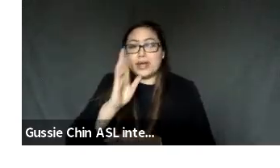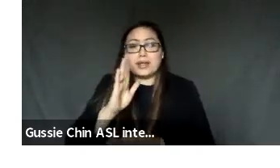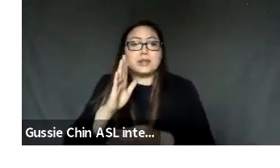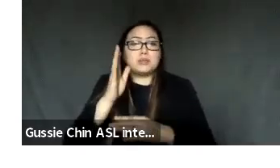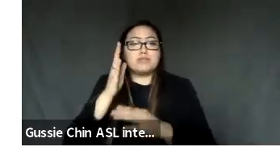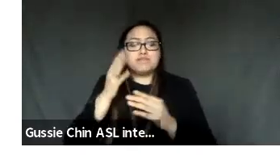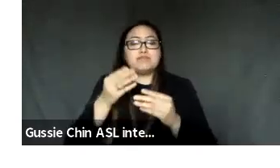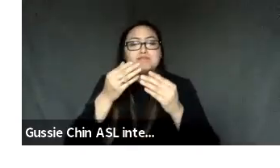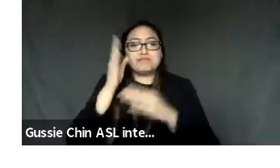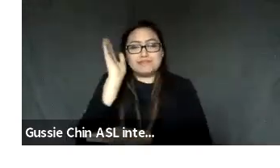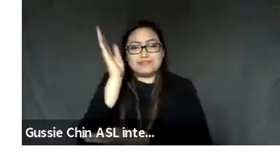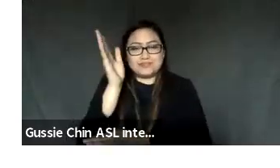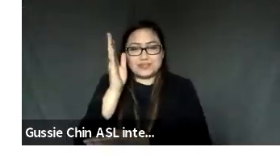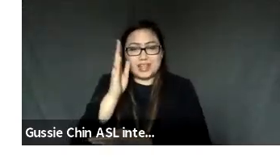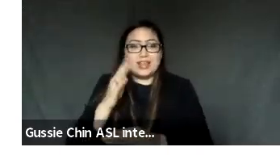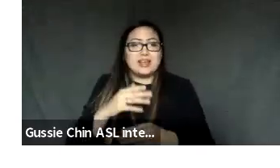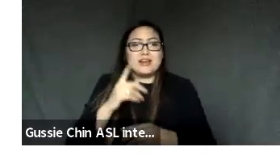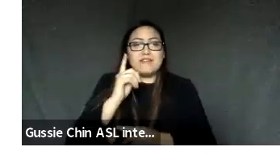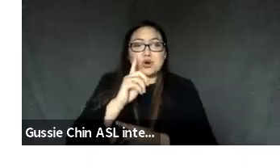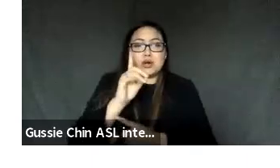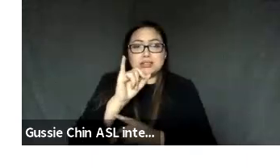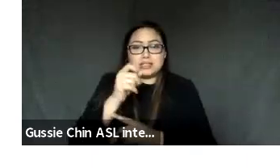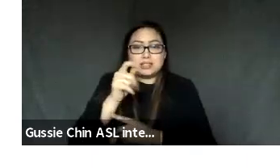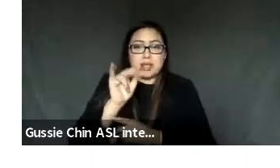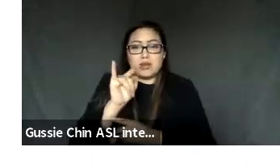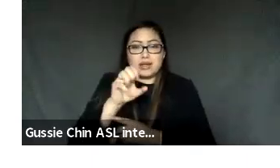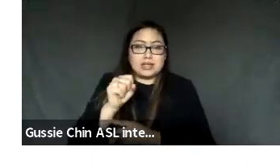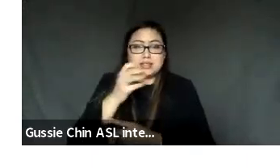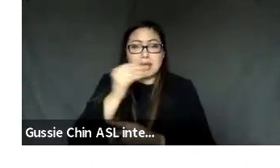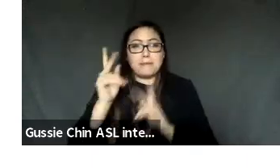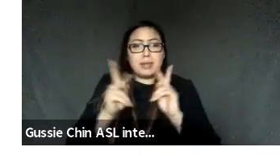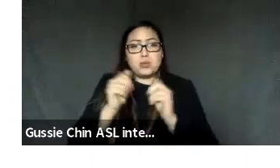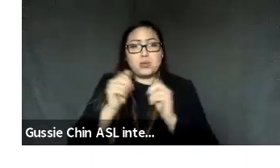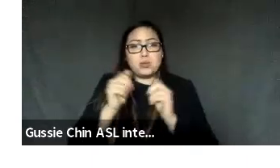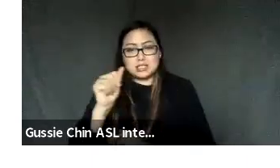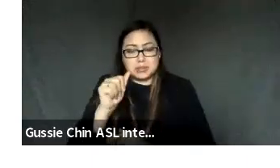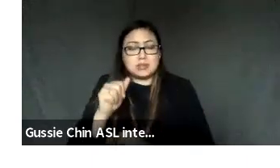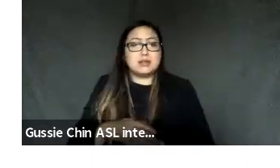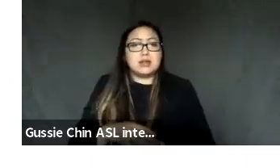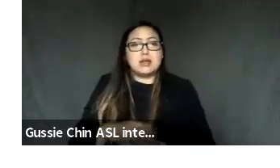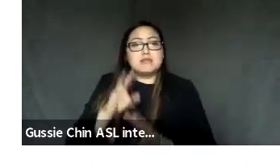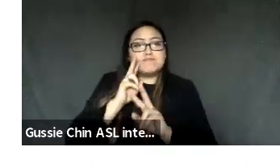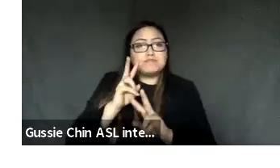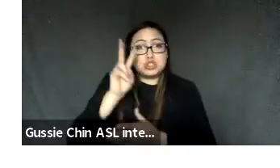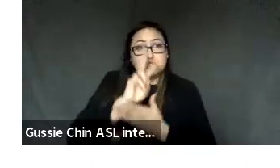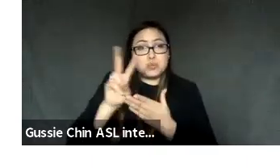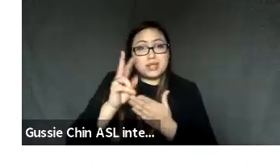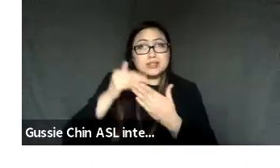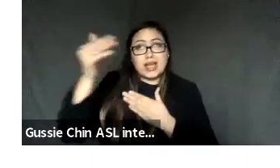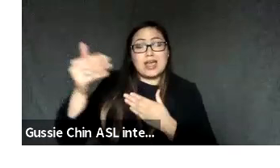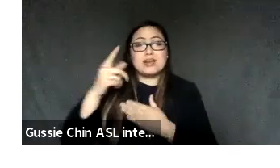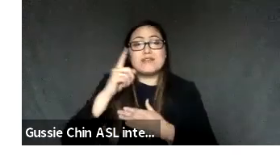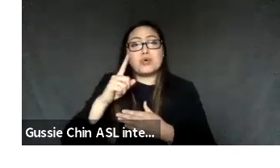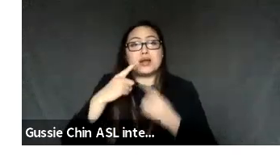of physician bias. We hope you can join us. Watch your email 2 weeks ahead for the announcement of the opening of that